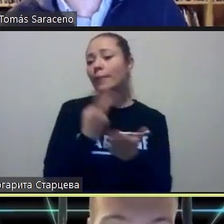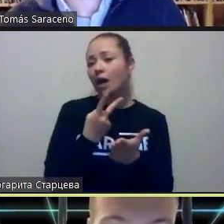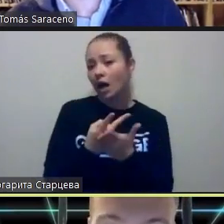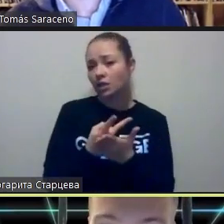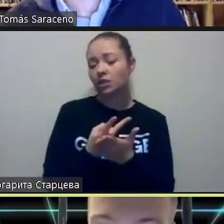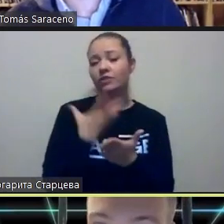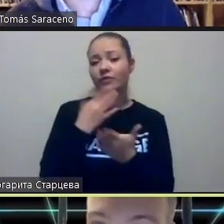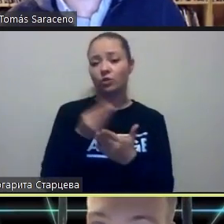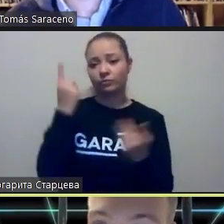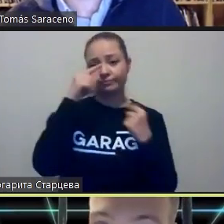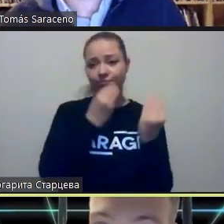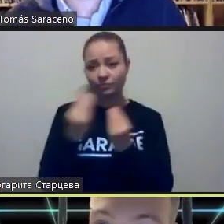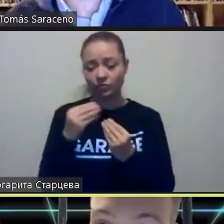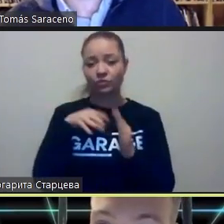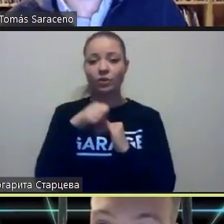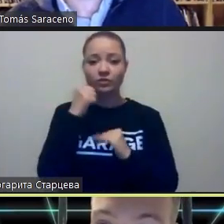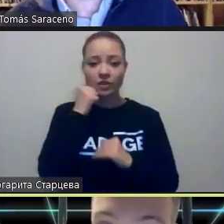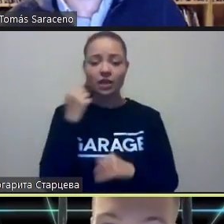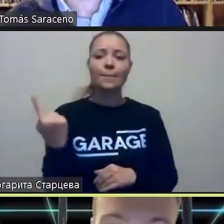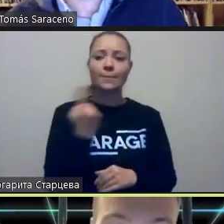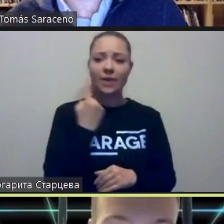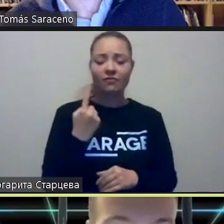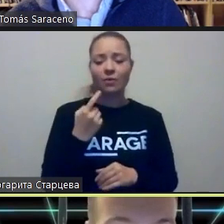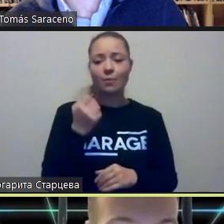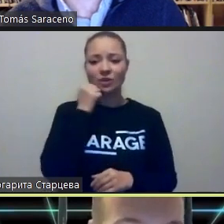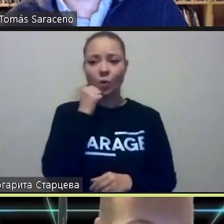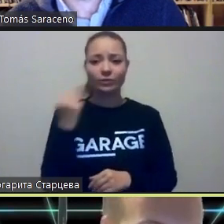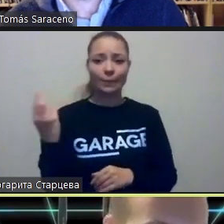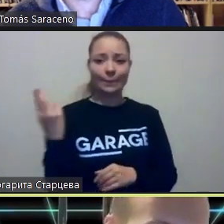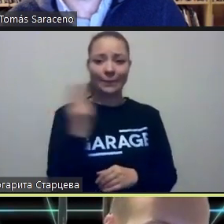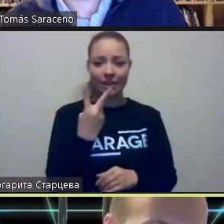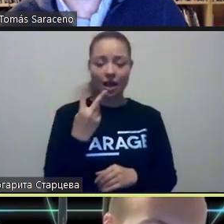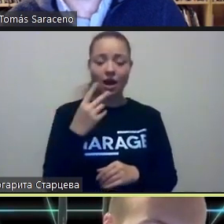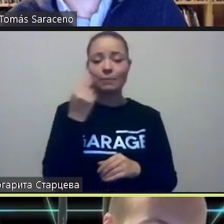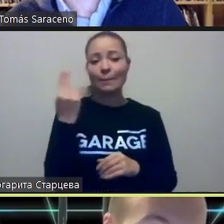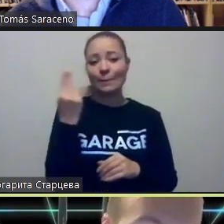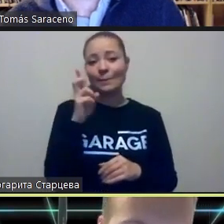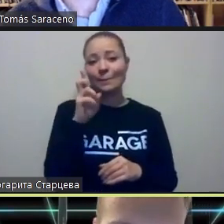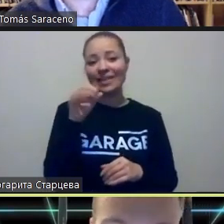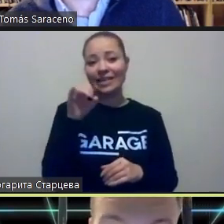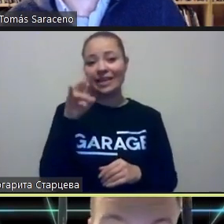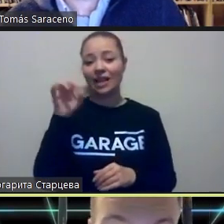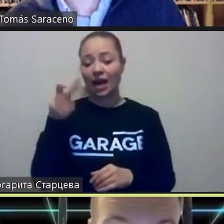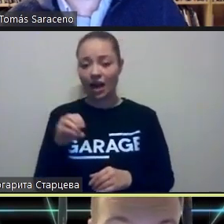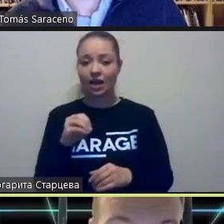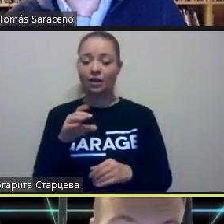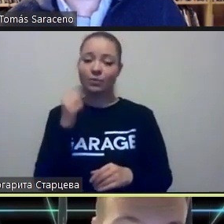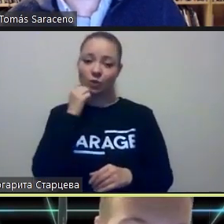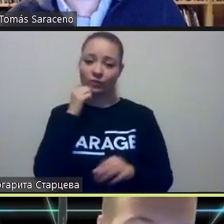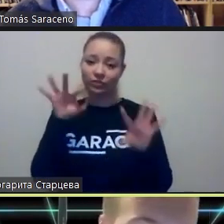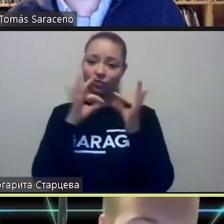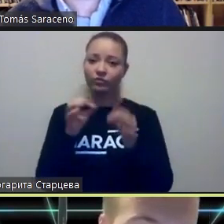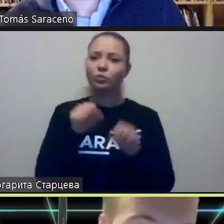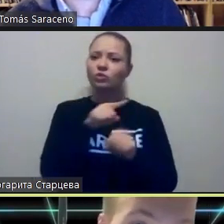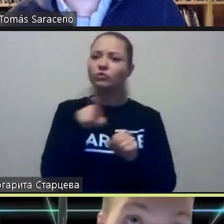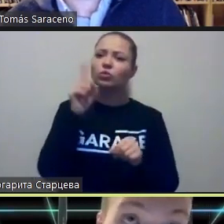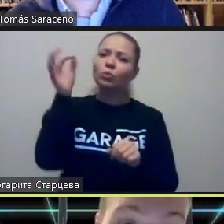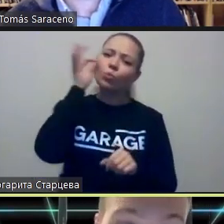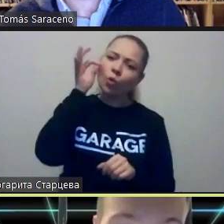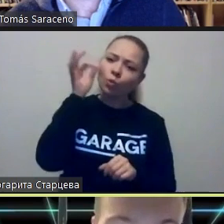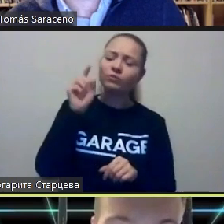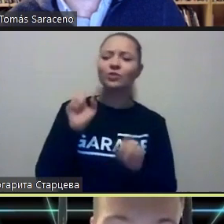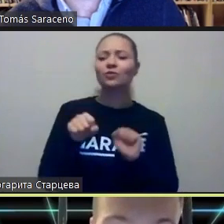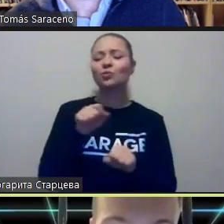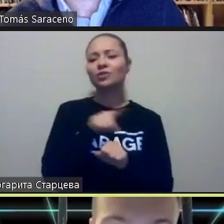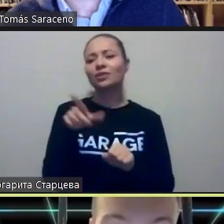you showed your works in Moscow during the first Moscow Biennial of Contemporary Art. Do you remember anything from this visit